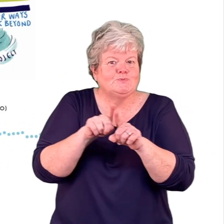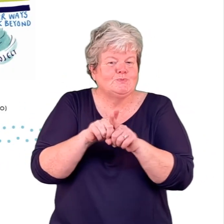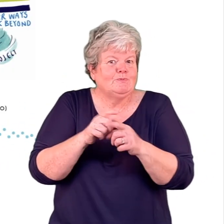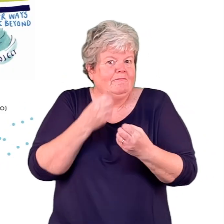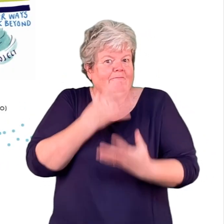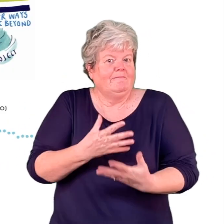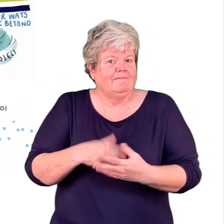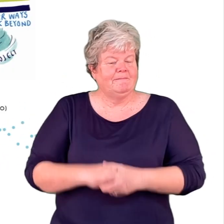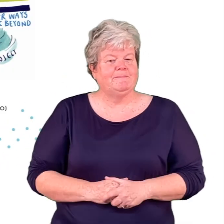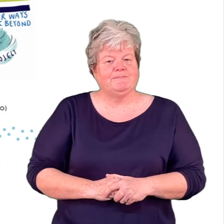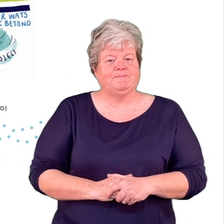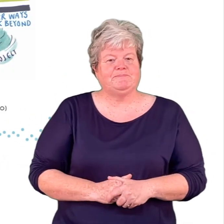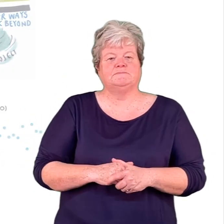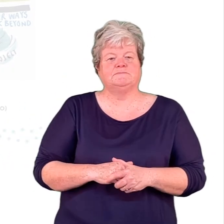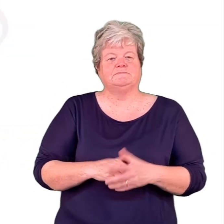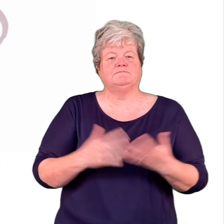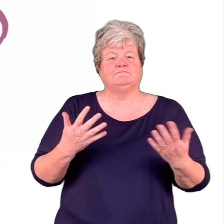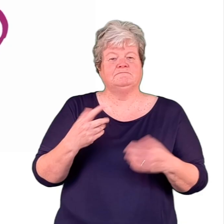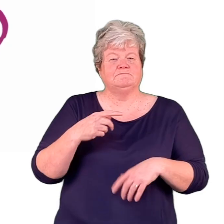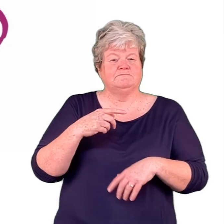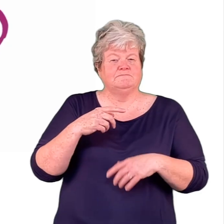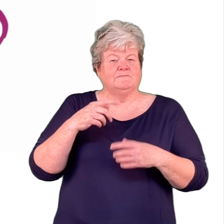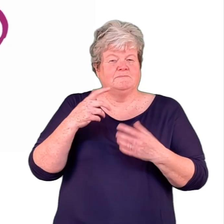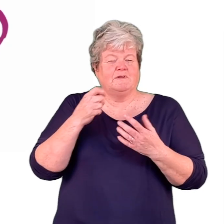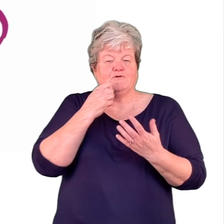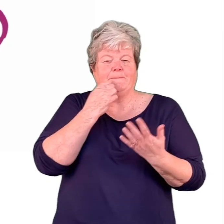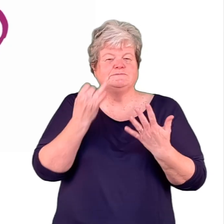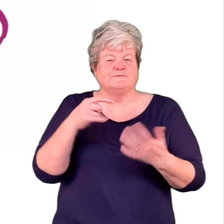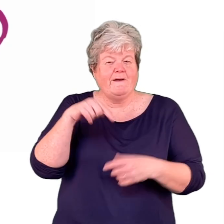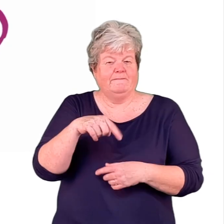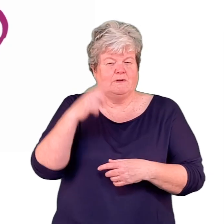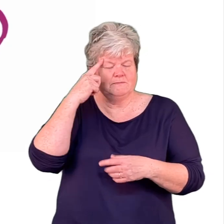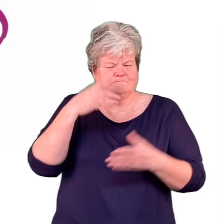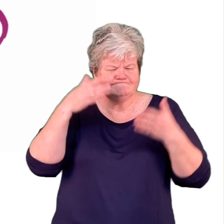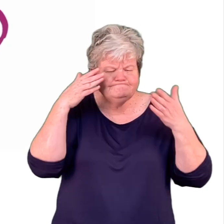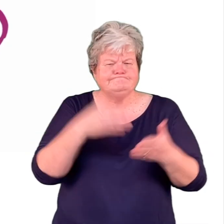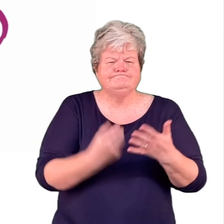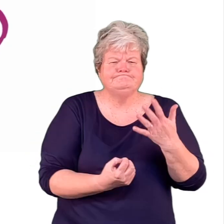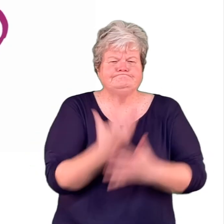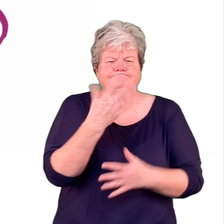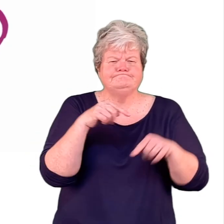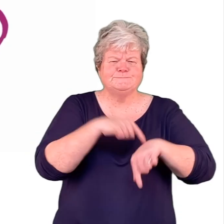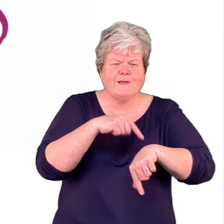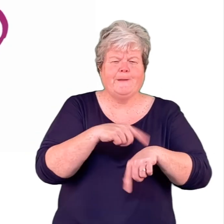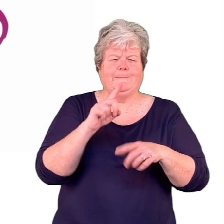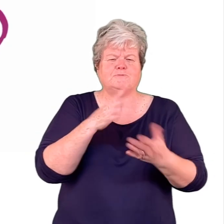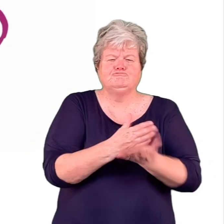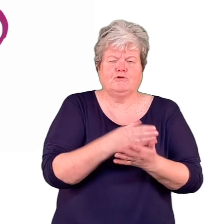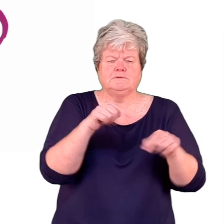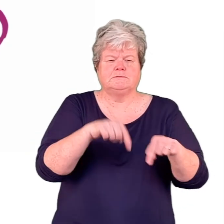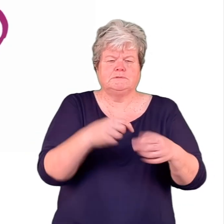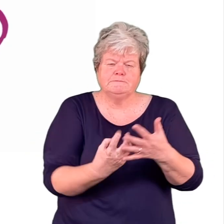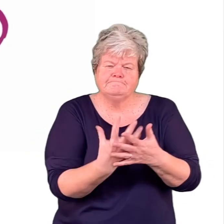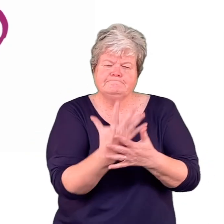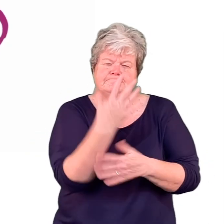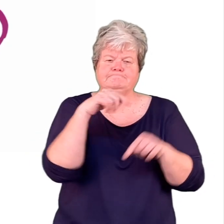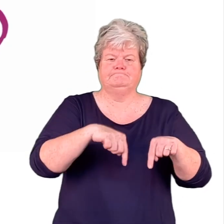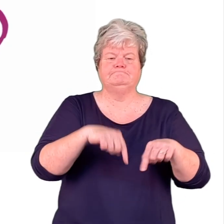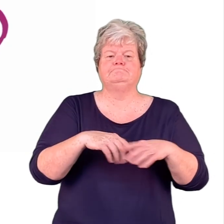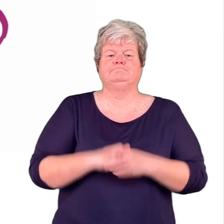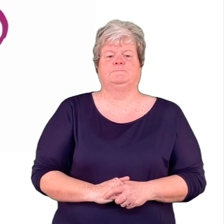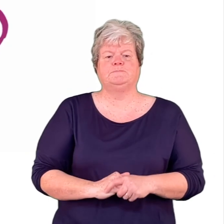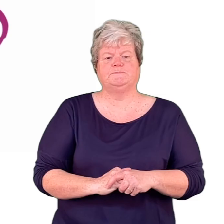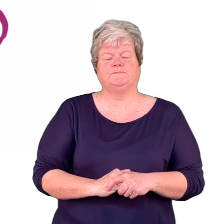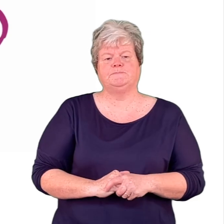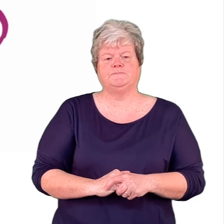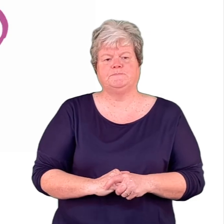we secured a couple of our trustees. Our 7th principle is to invest time. Genuine relationships take commitment and